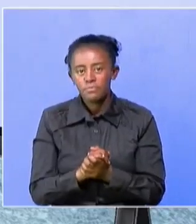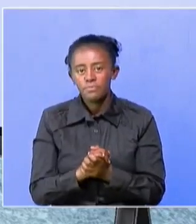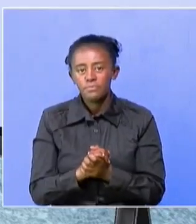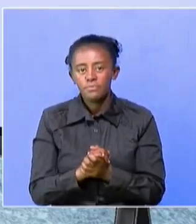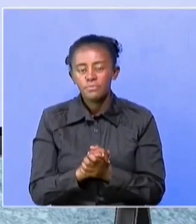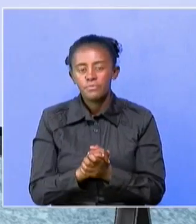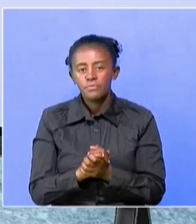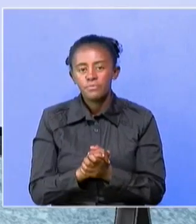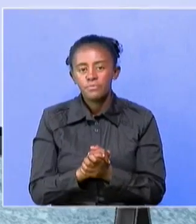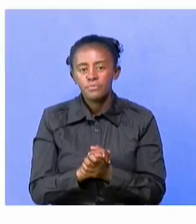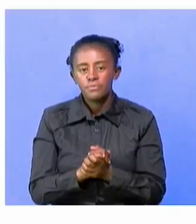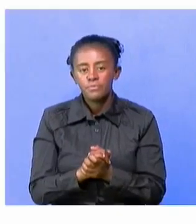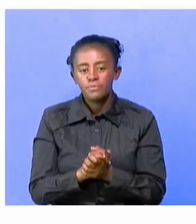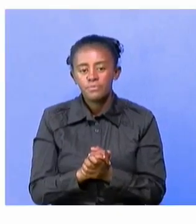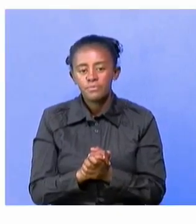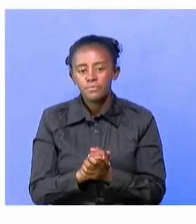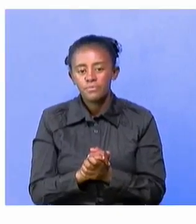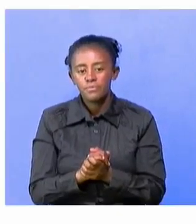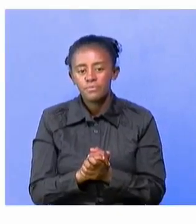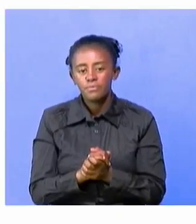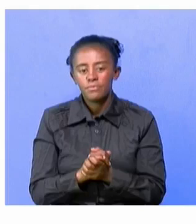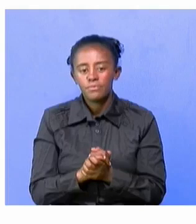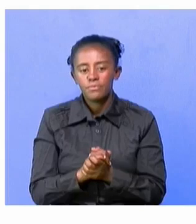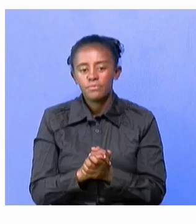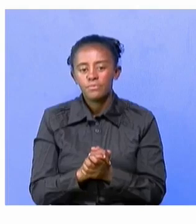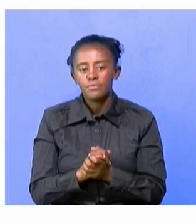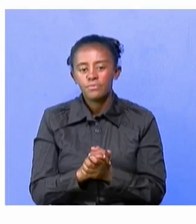A walls